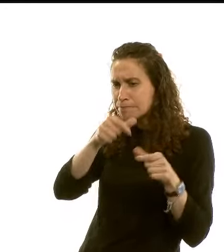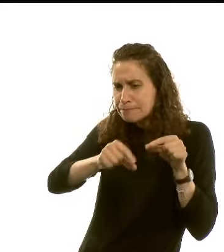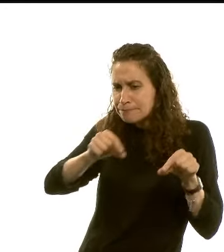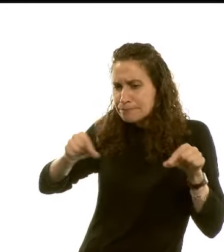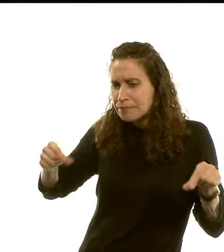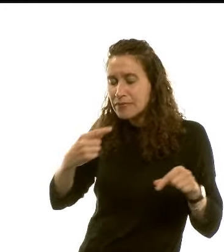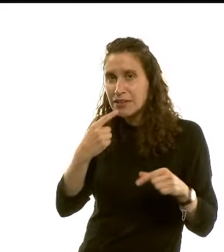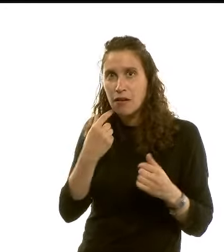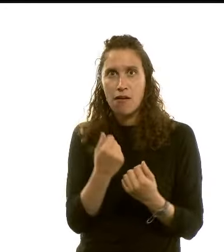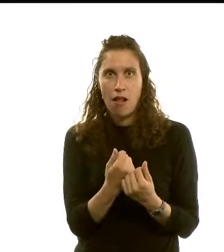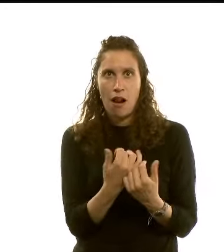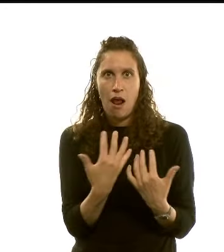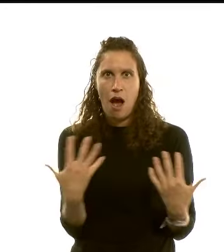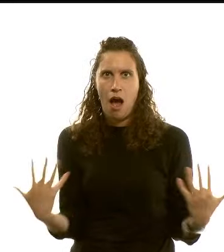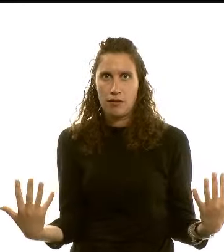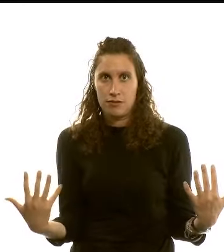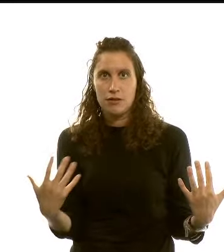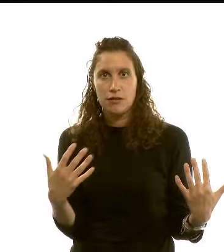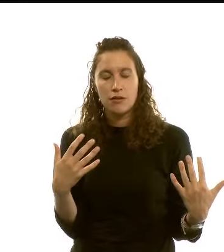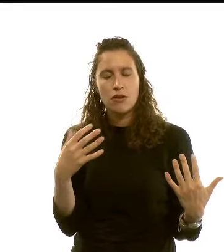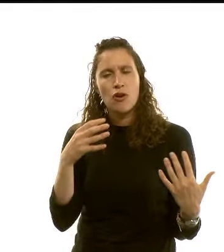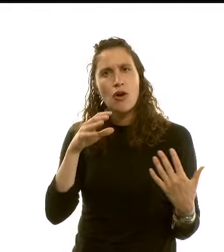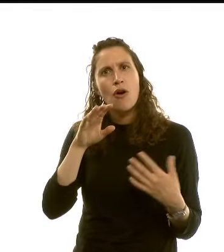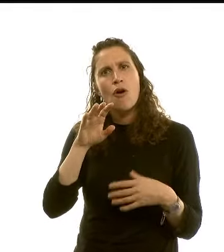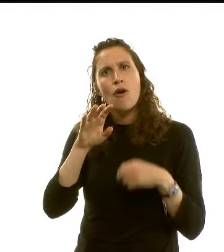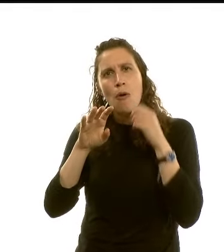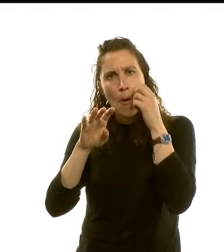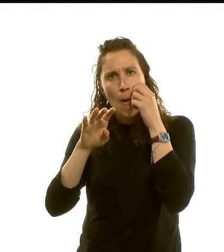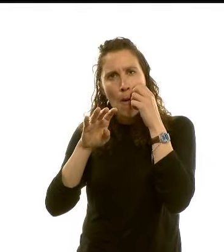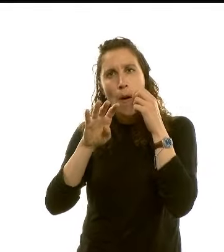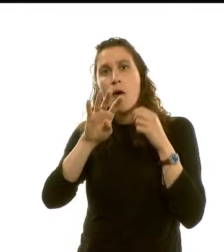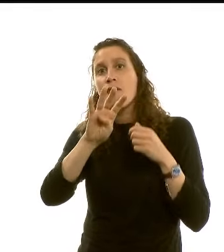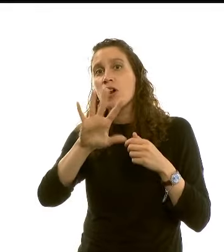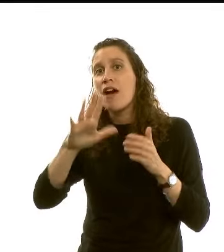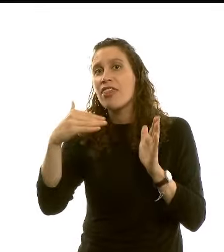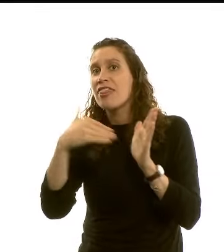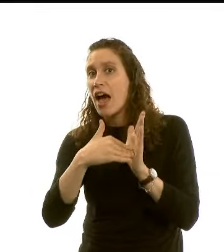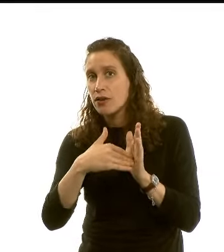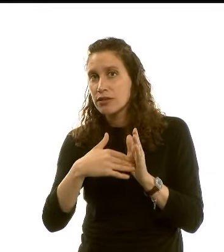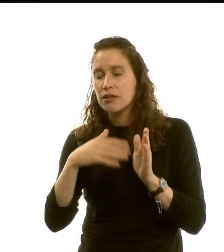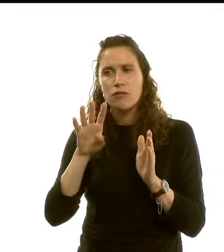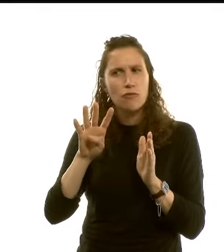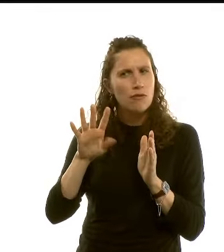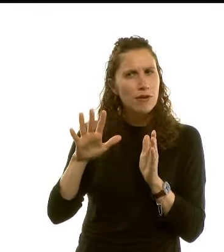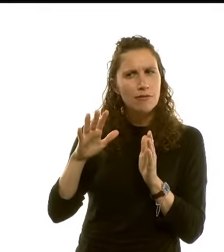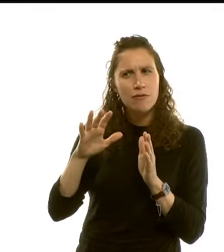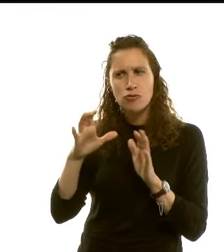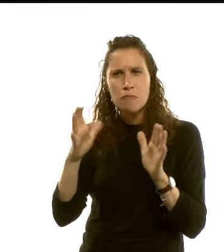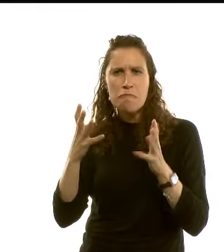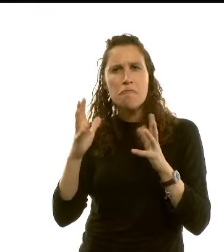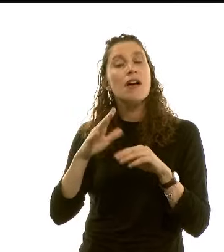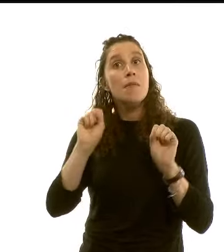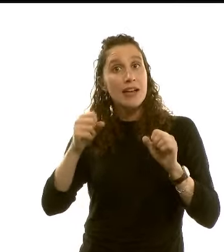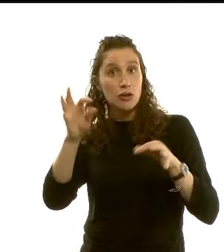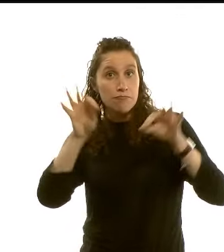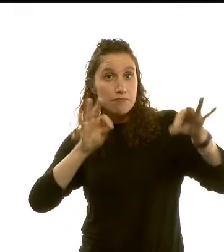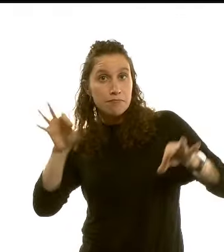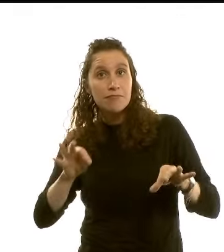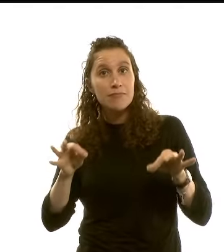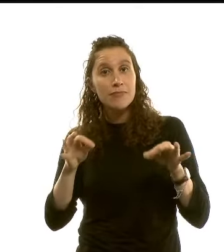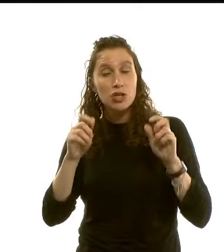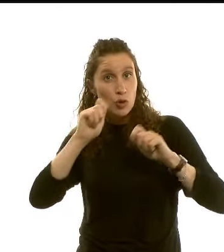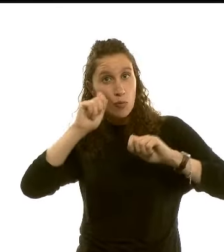A lot. Really 4,500? 45,000, incredible. Ashwin, can you point out some of the biggest surprises? Well,